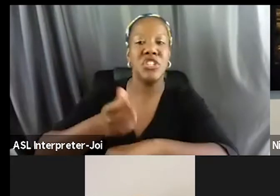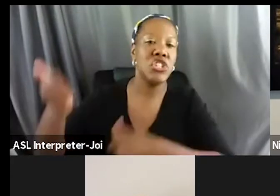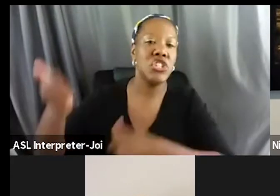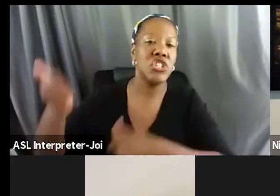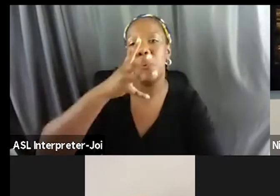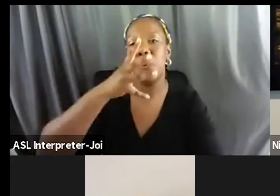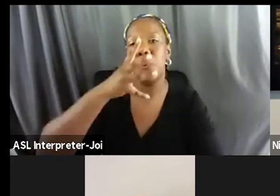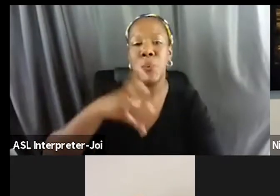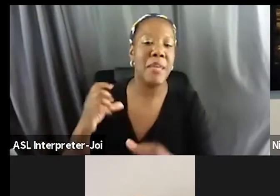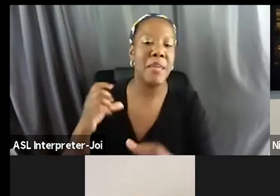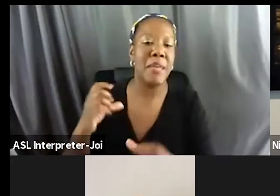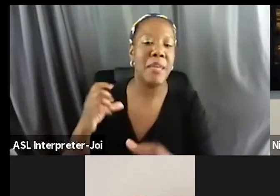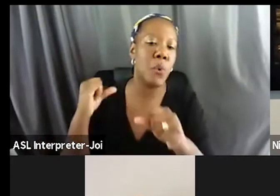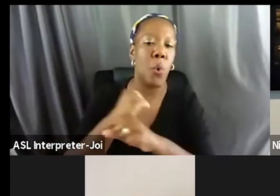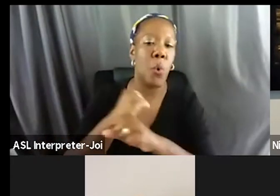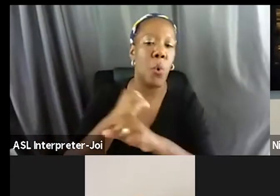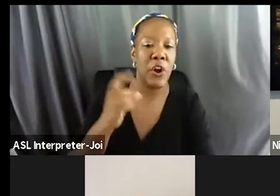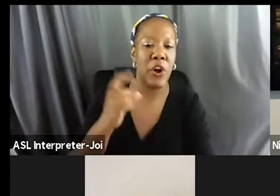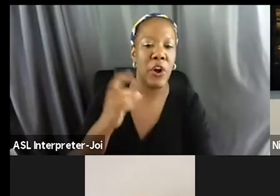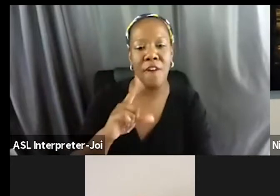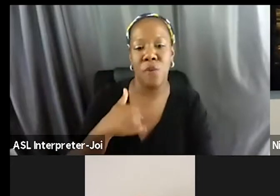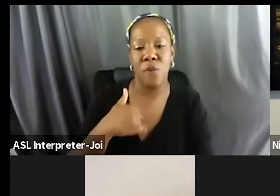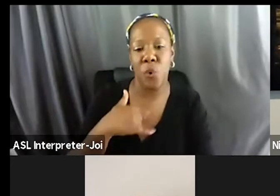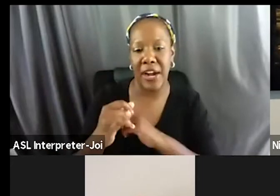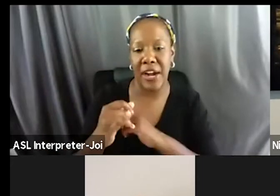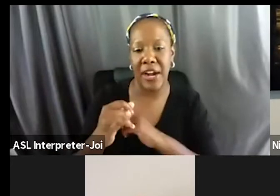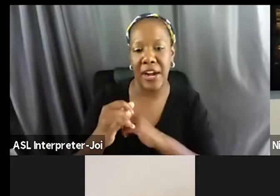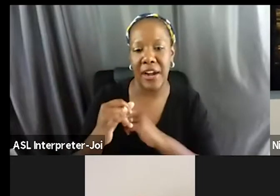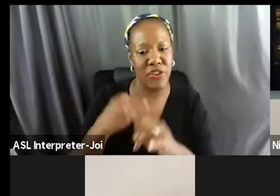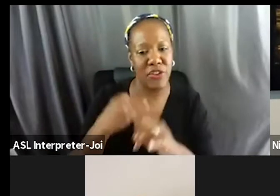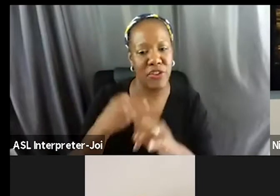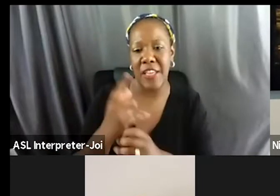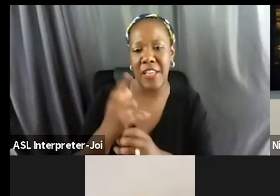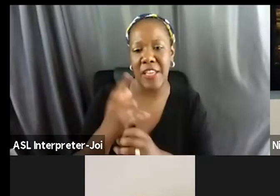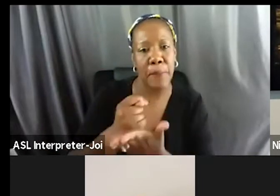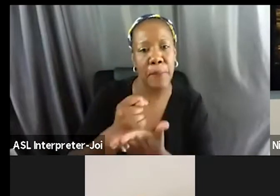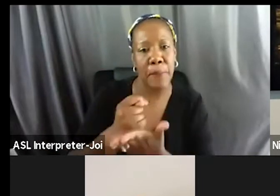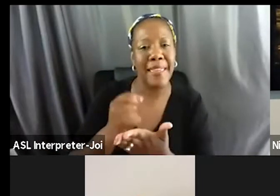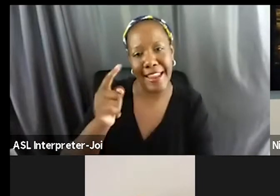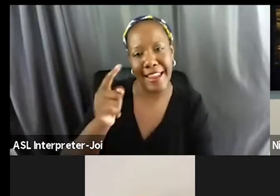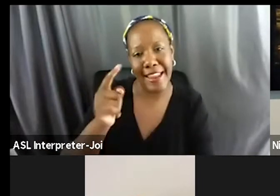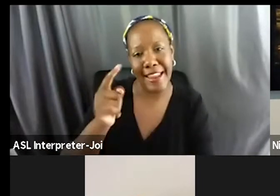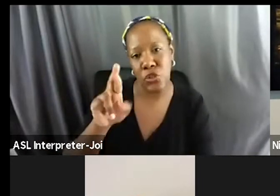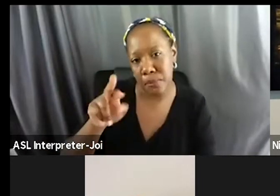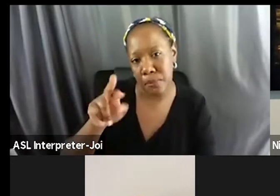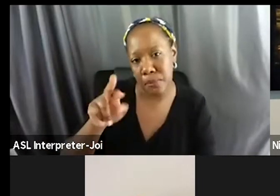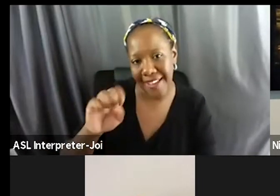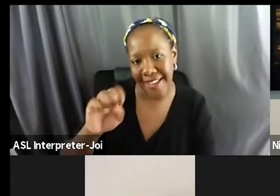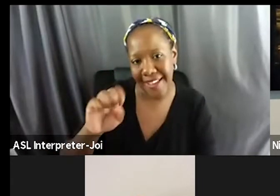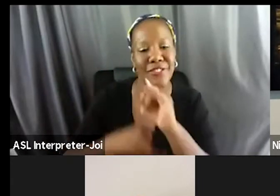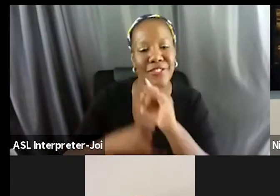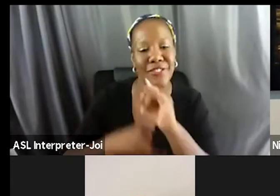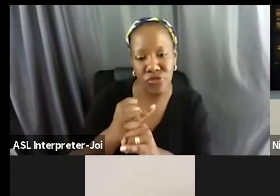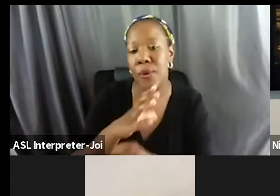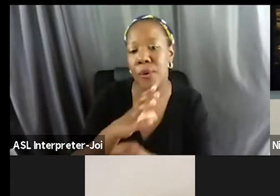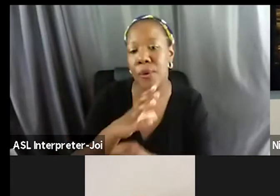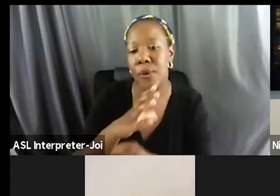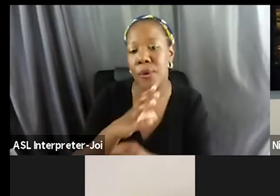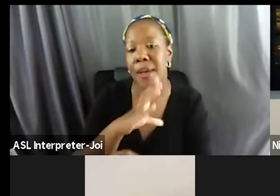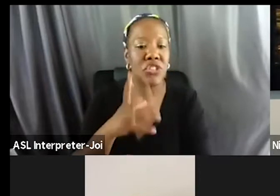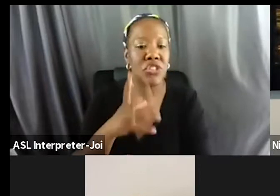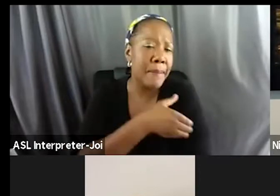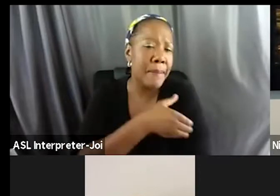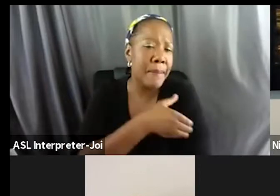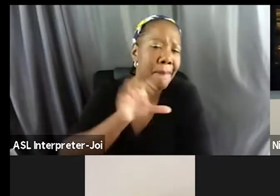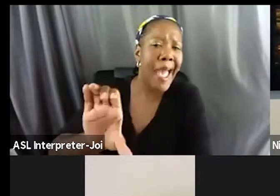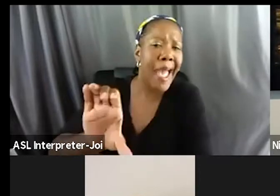Enterprises International, best known for Got It Going On, which is an empowerment brand, books, and program for girls. And I love